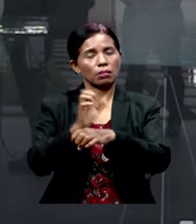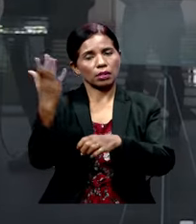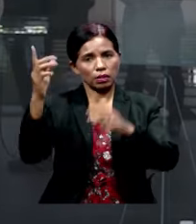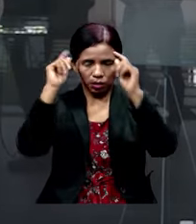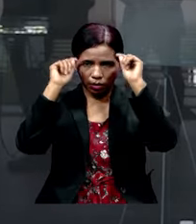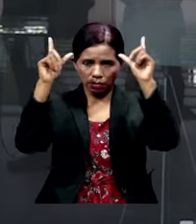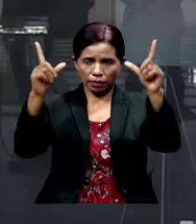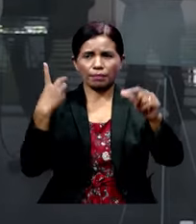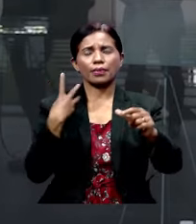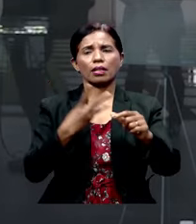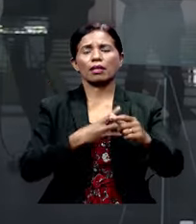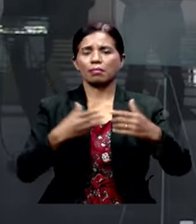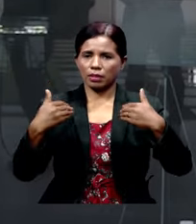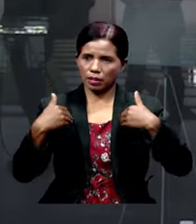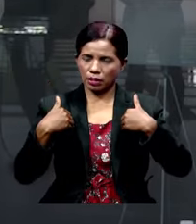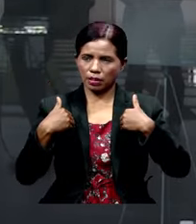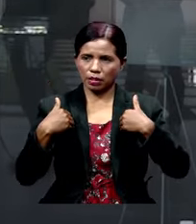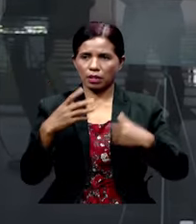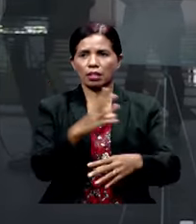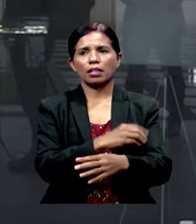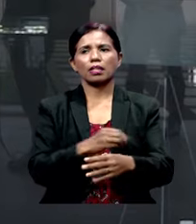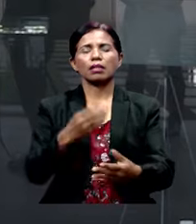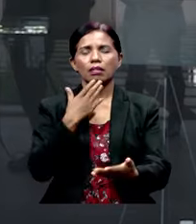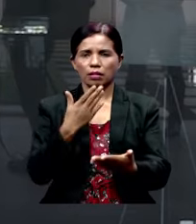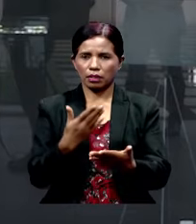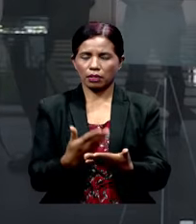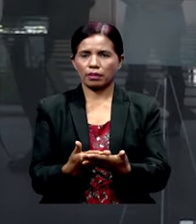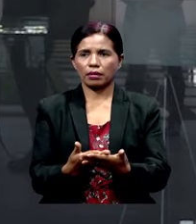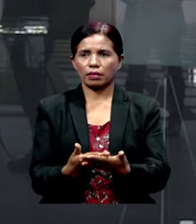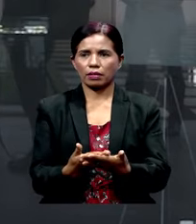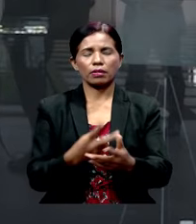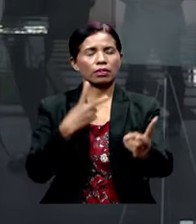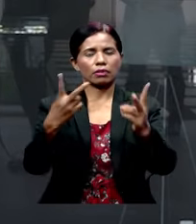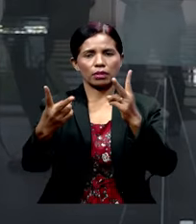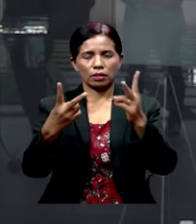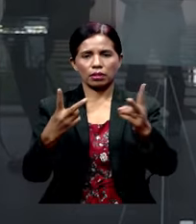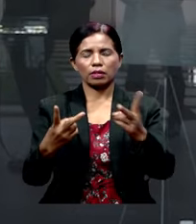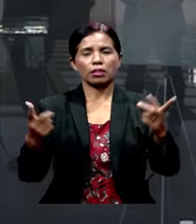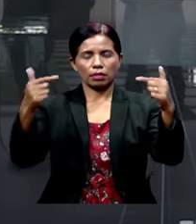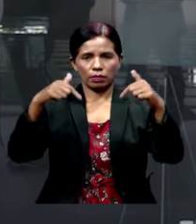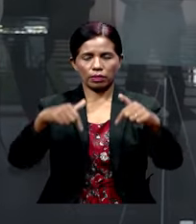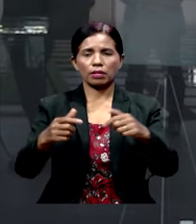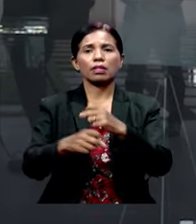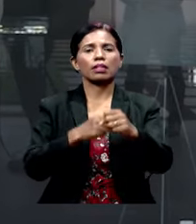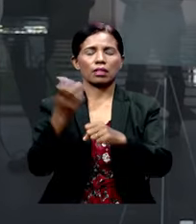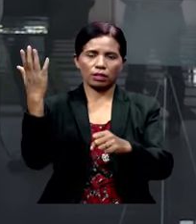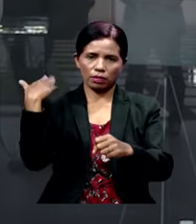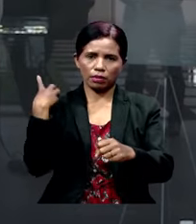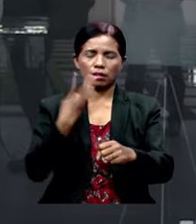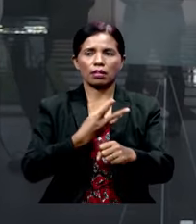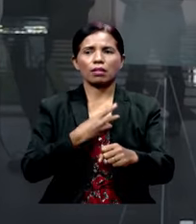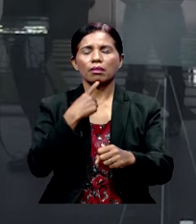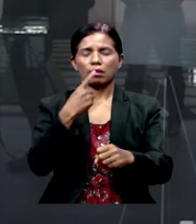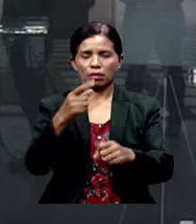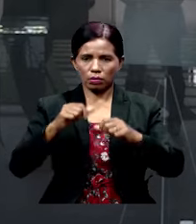have so many similar strategic visions of where we want to go and so many areas where we want to